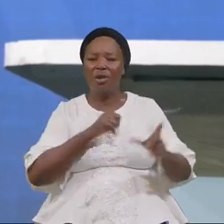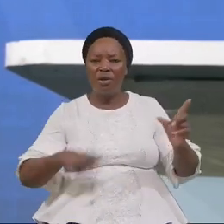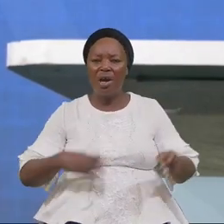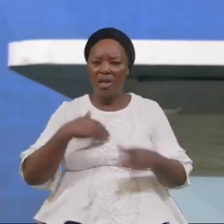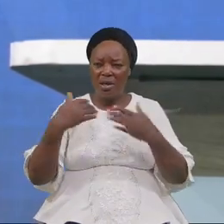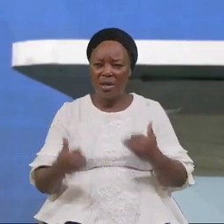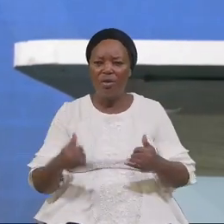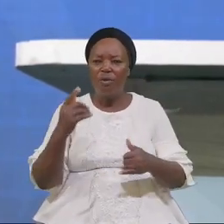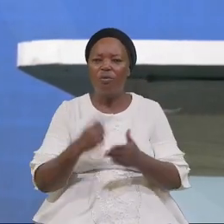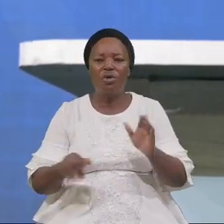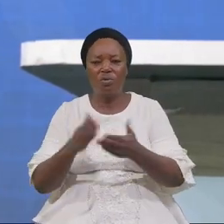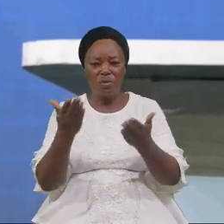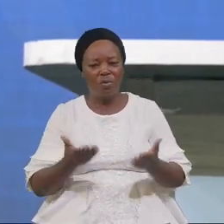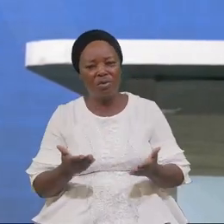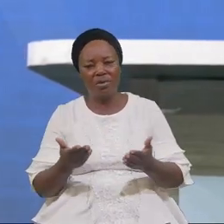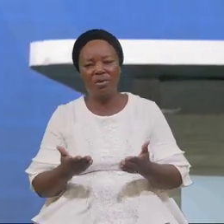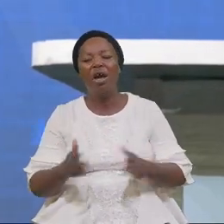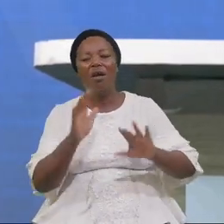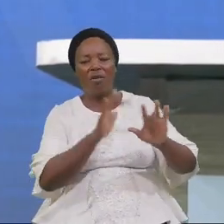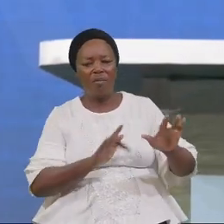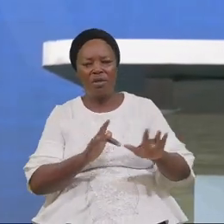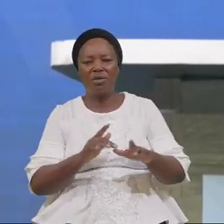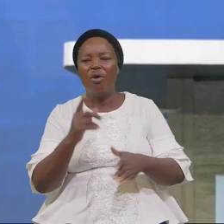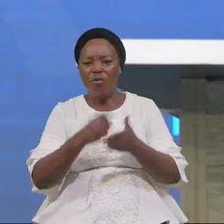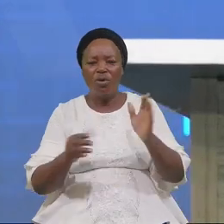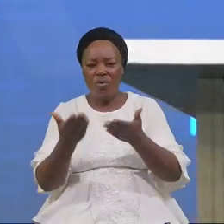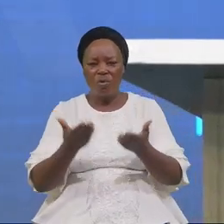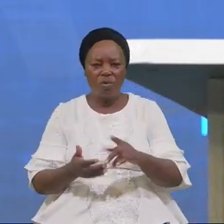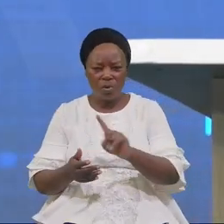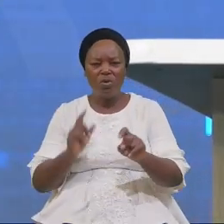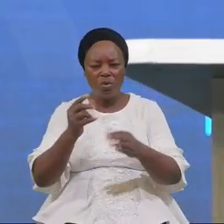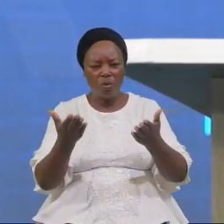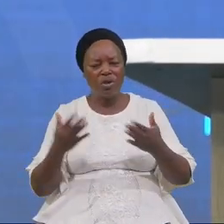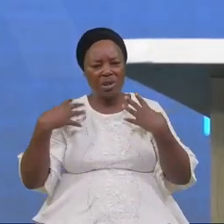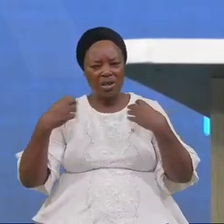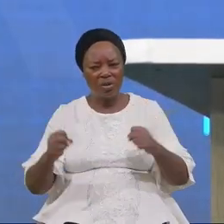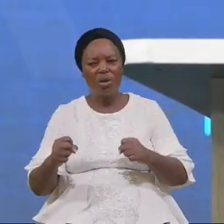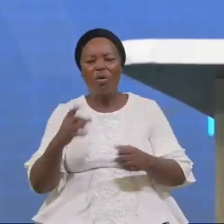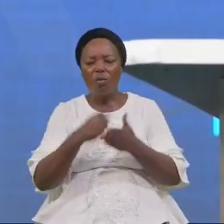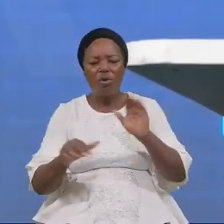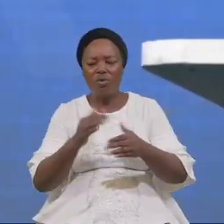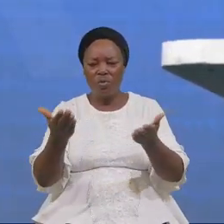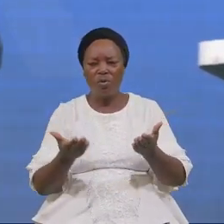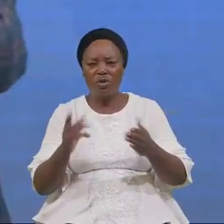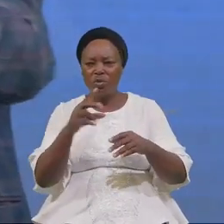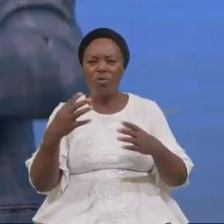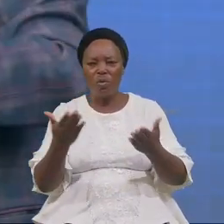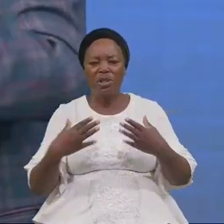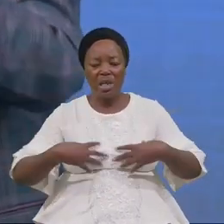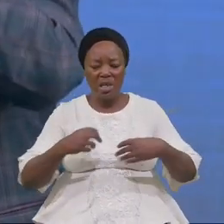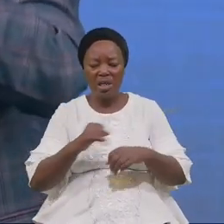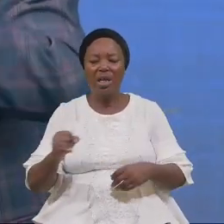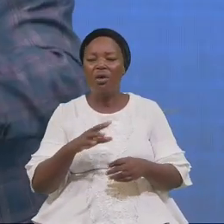do you want? Compassion, what do you want? You want cure, what do you want? You want healing, what do you want? You